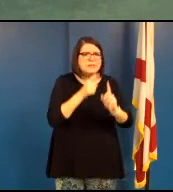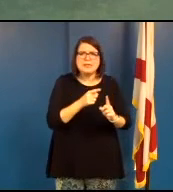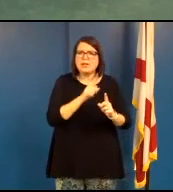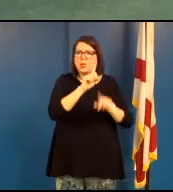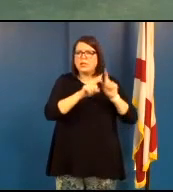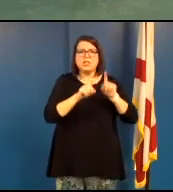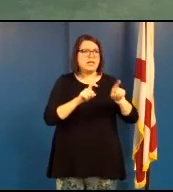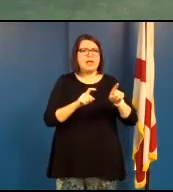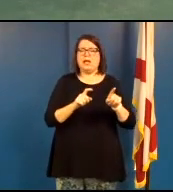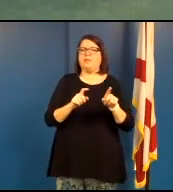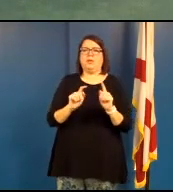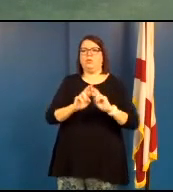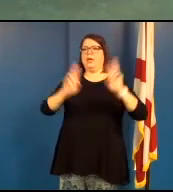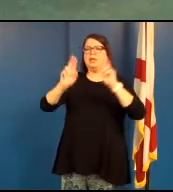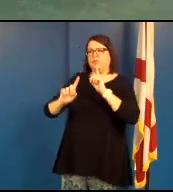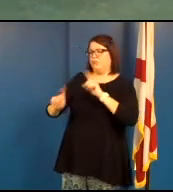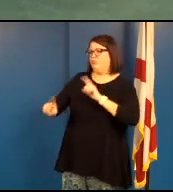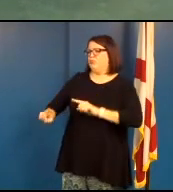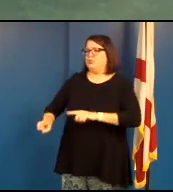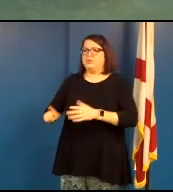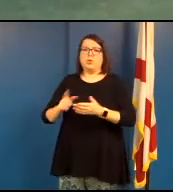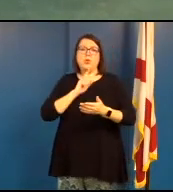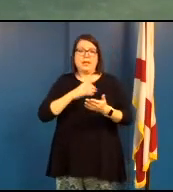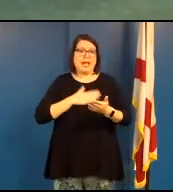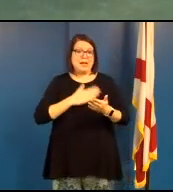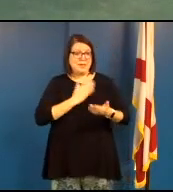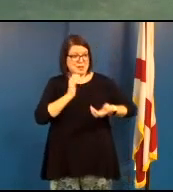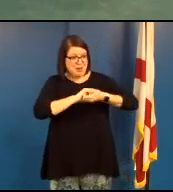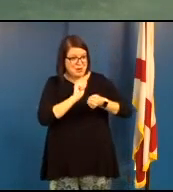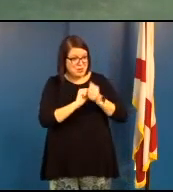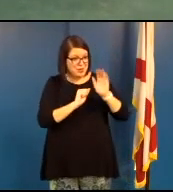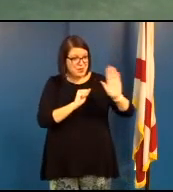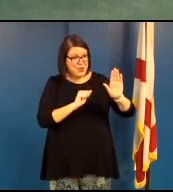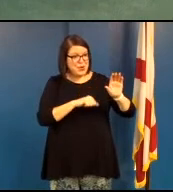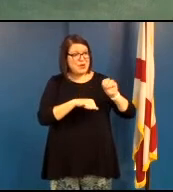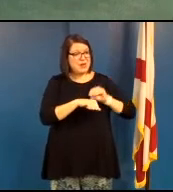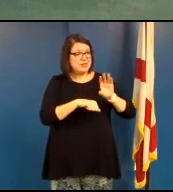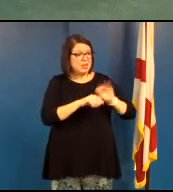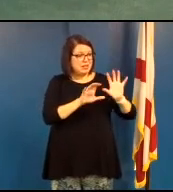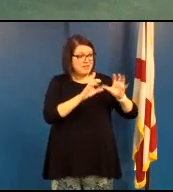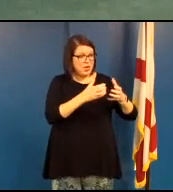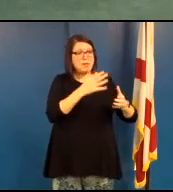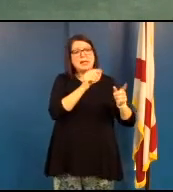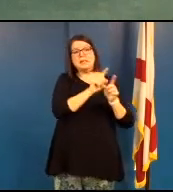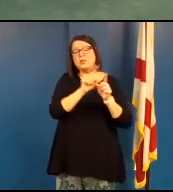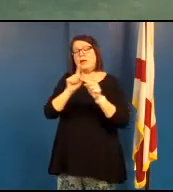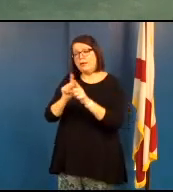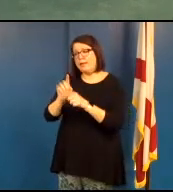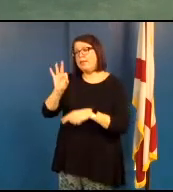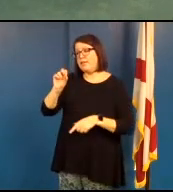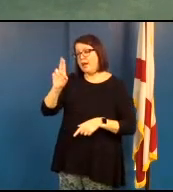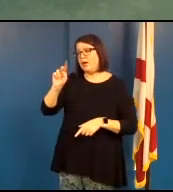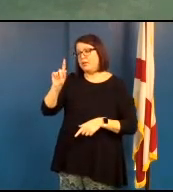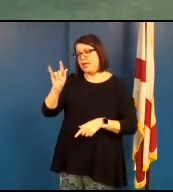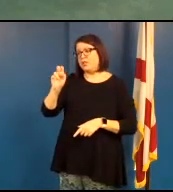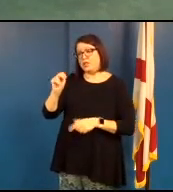very glad to partner, and thank you to the foundation for their support. We would not be able to work with Capital